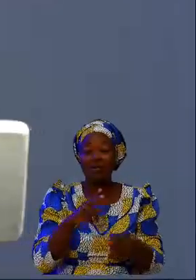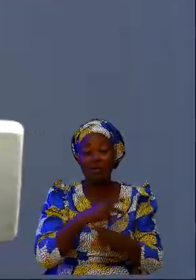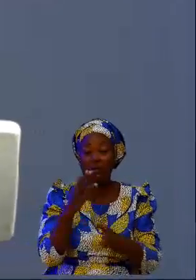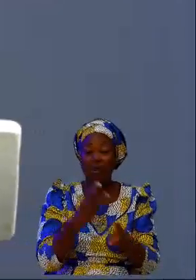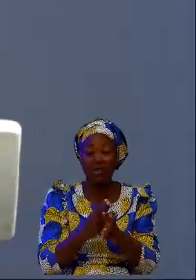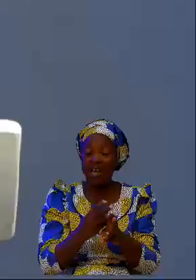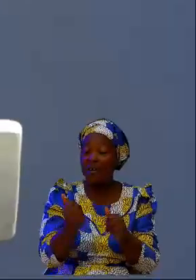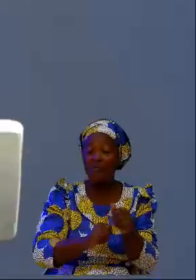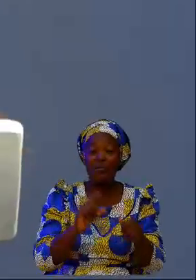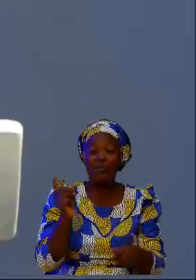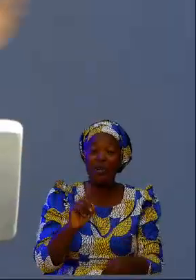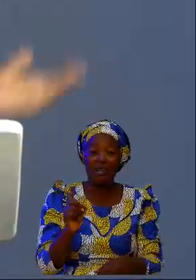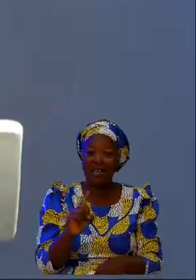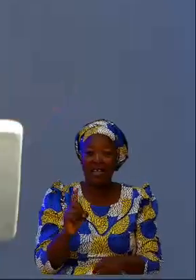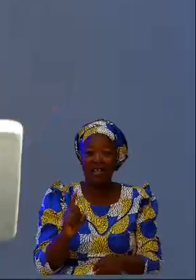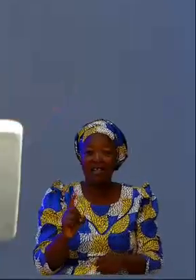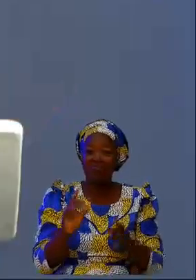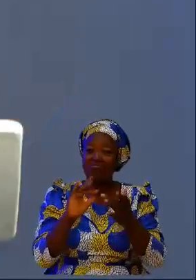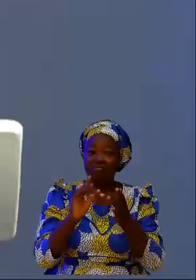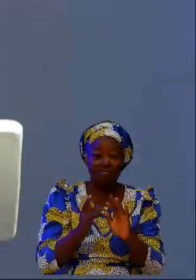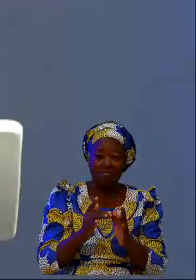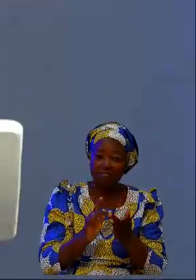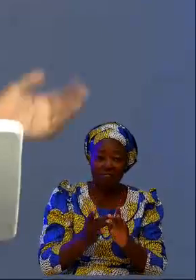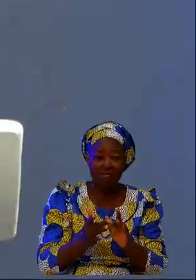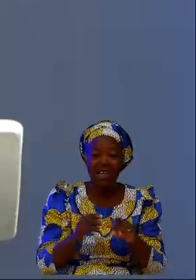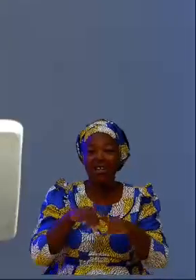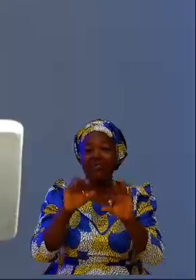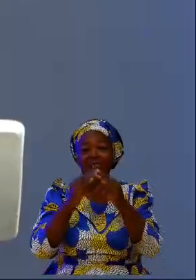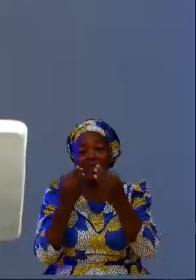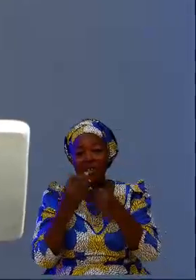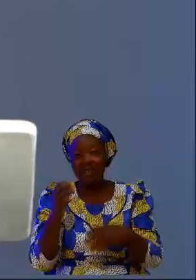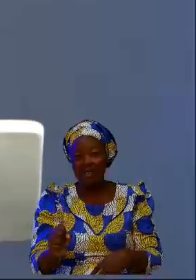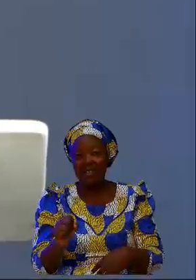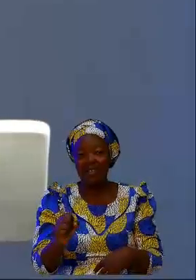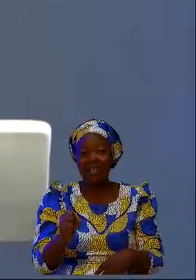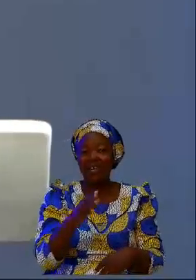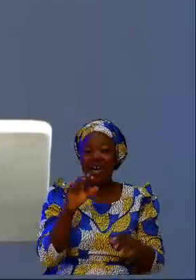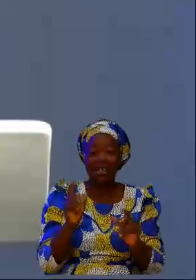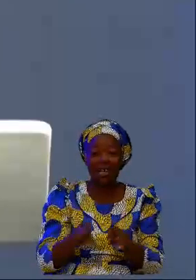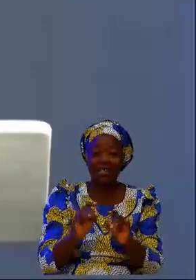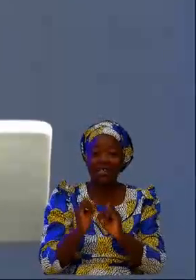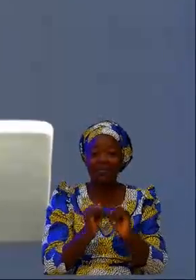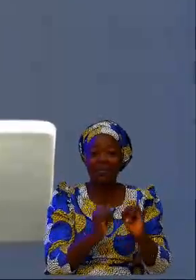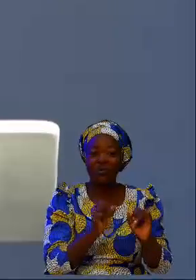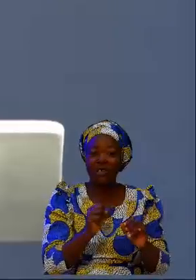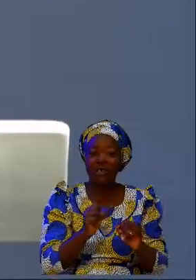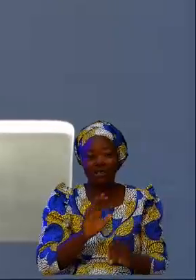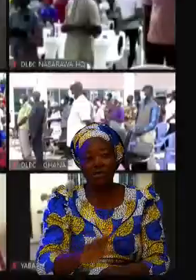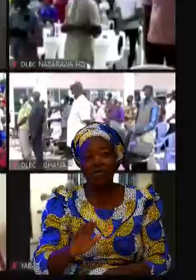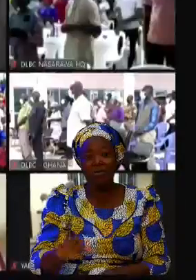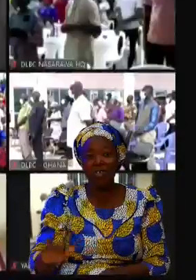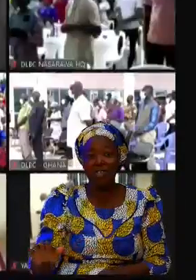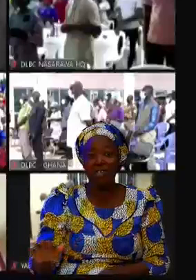countries, all over the continents, everywhere, online, in